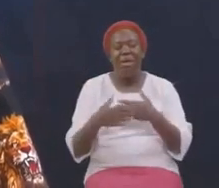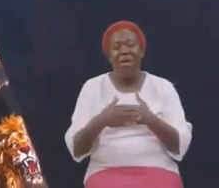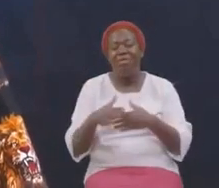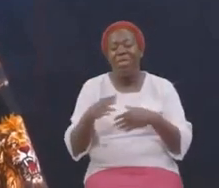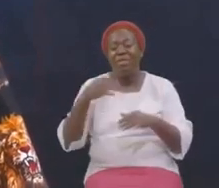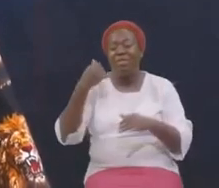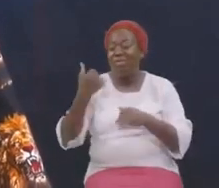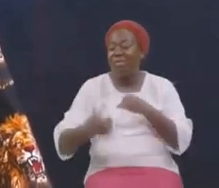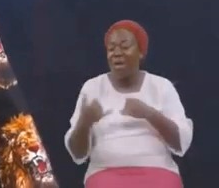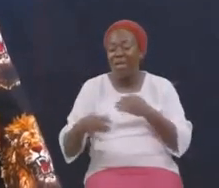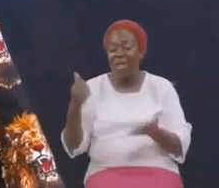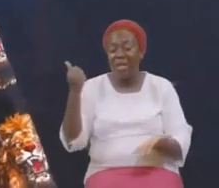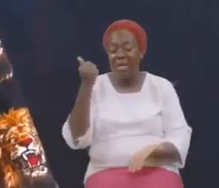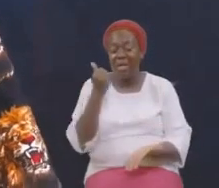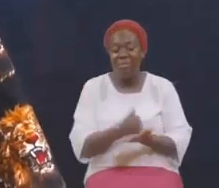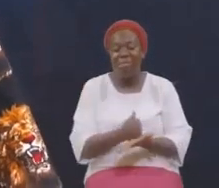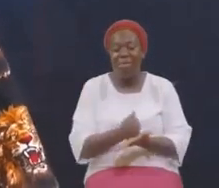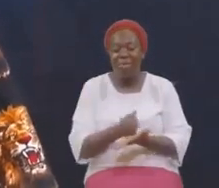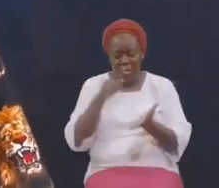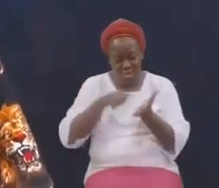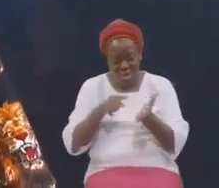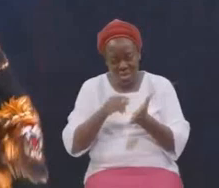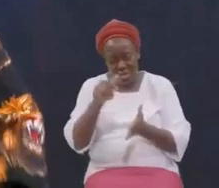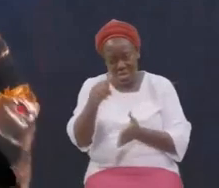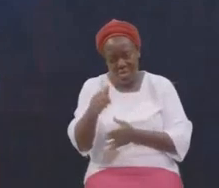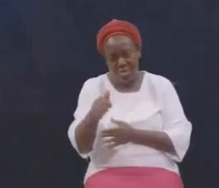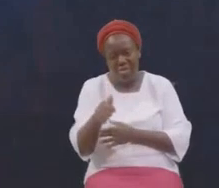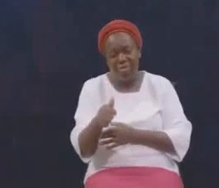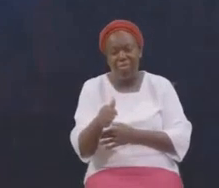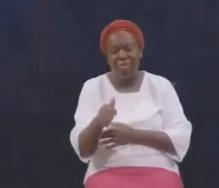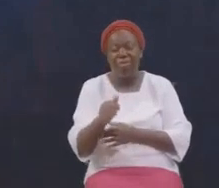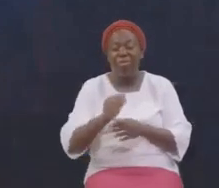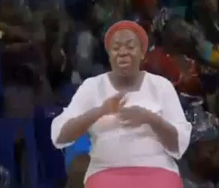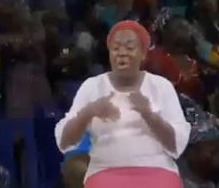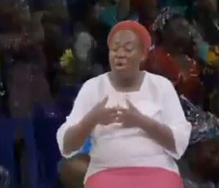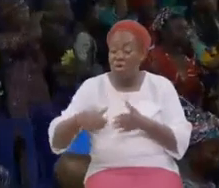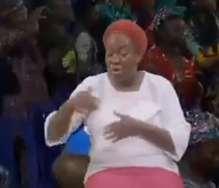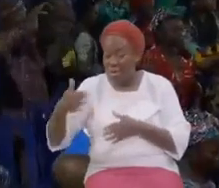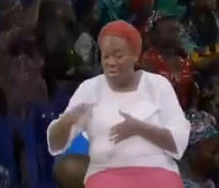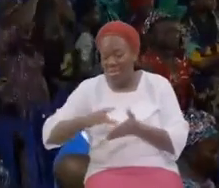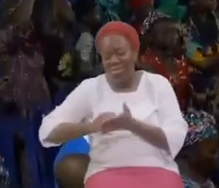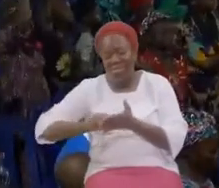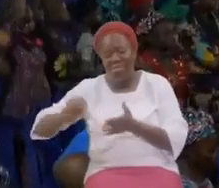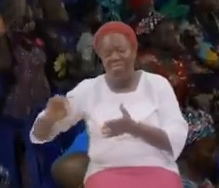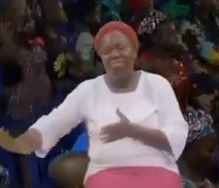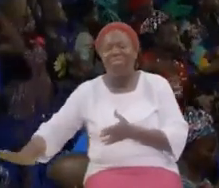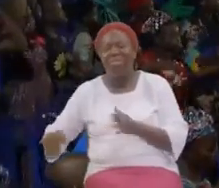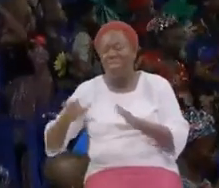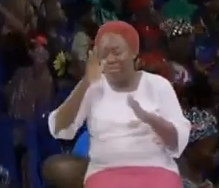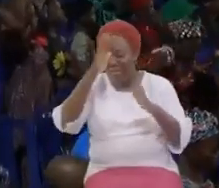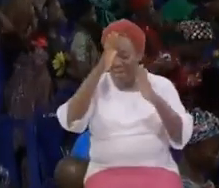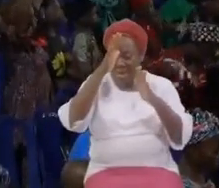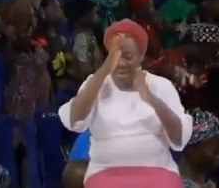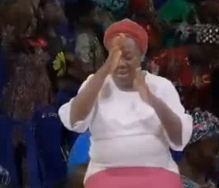amen, check up yourself. All those things are gone. Father, in the name